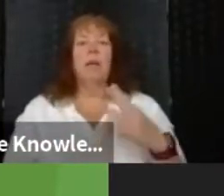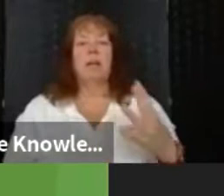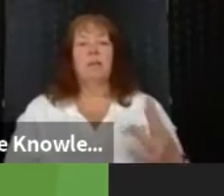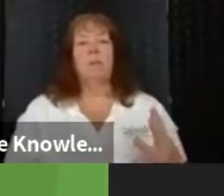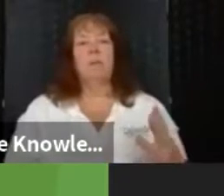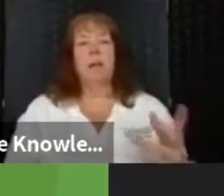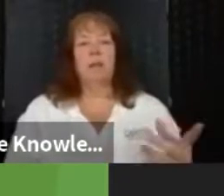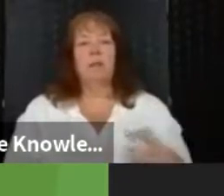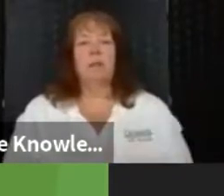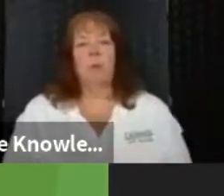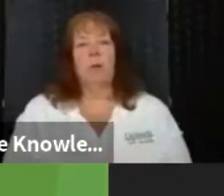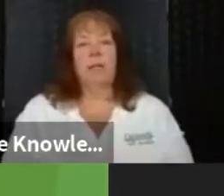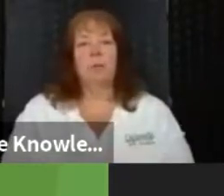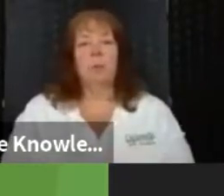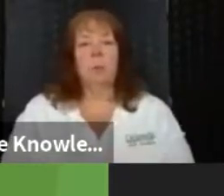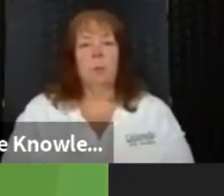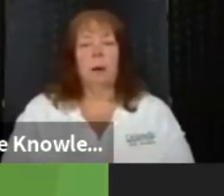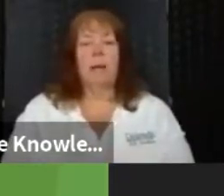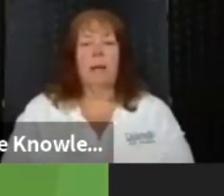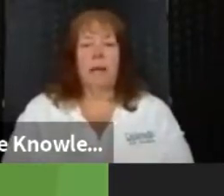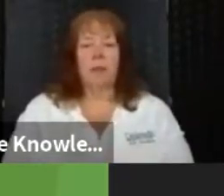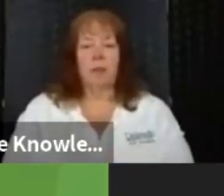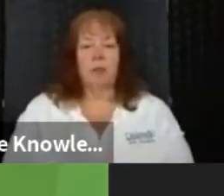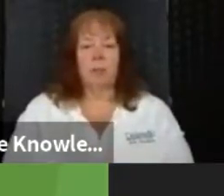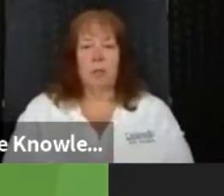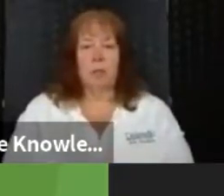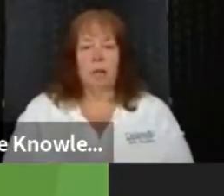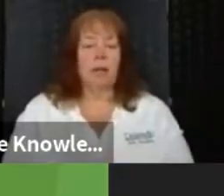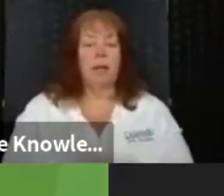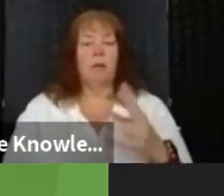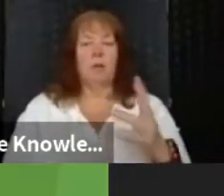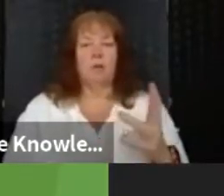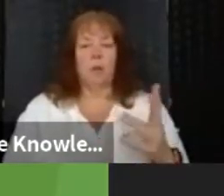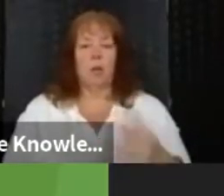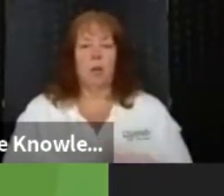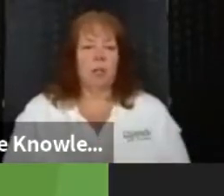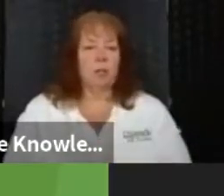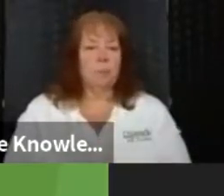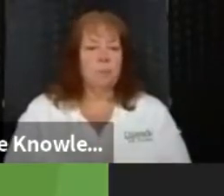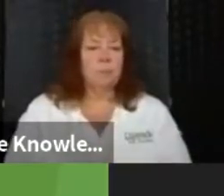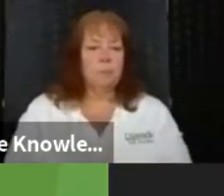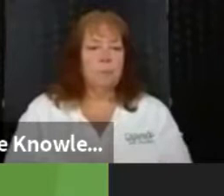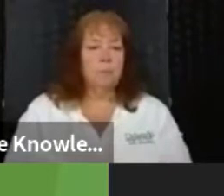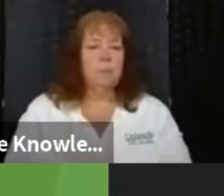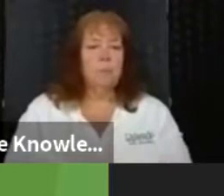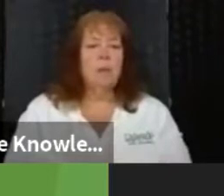credits accepted as their foreign language requirement at another community, at another 4-year college.